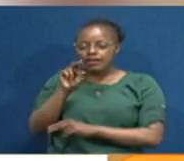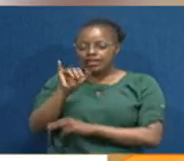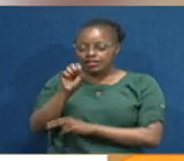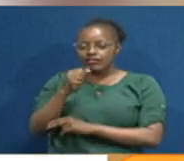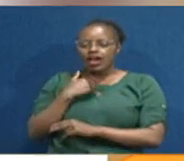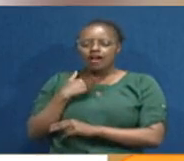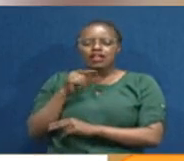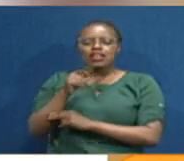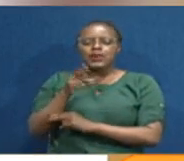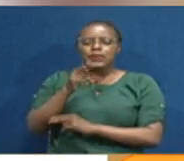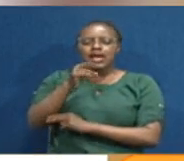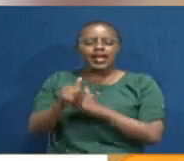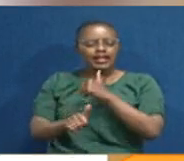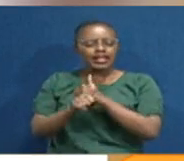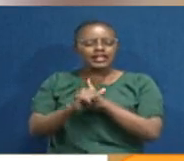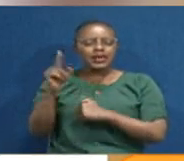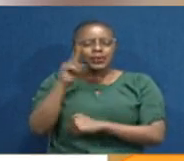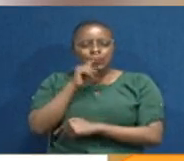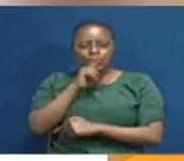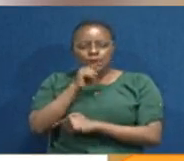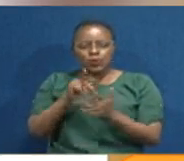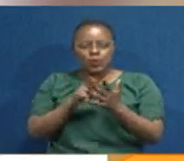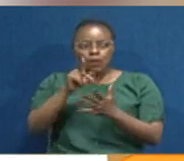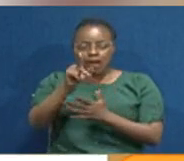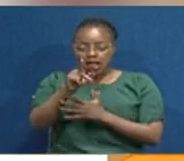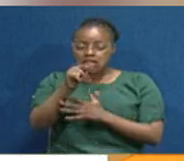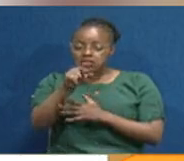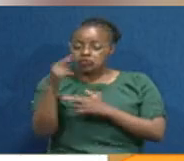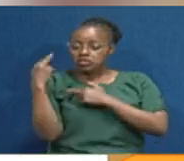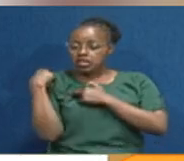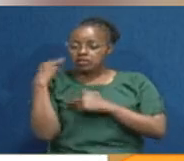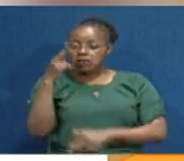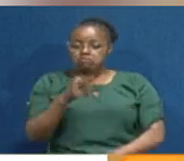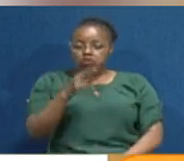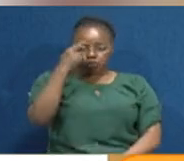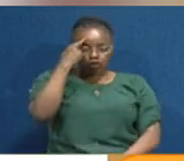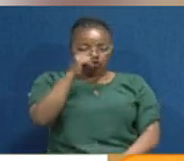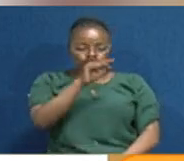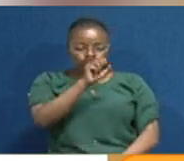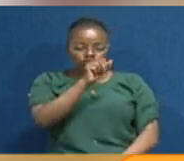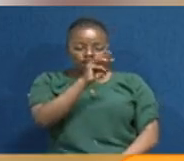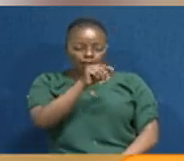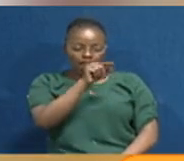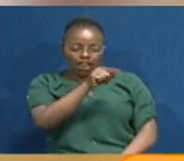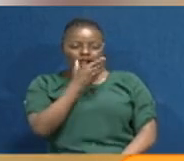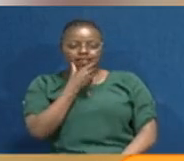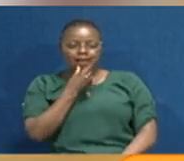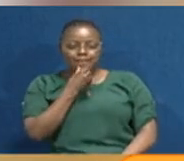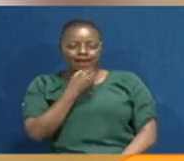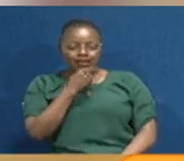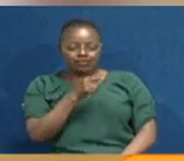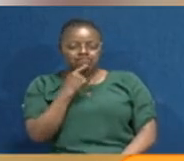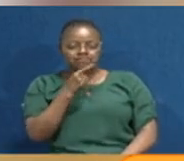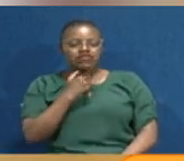armed and dangerous, and the man who procured the broad daylight shooting of Muvota. He is said to be in possession of a